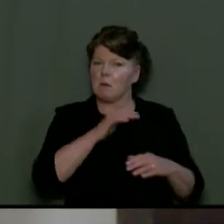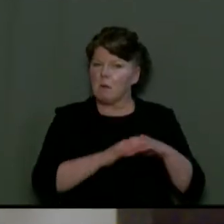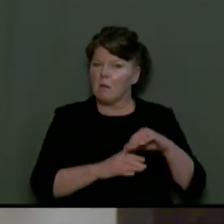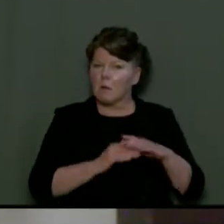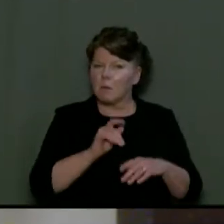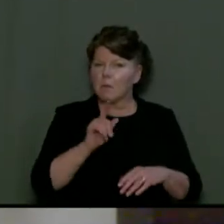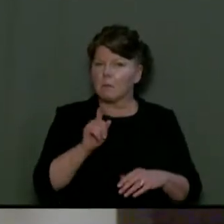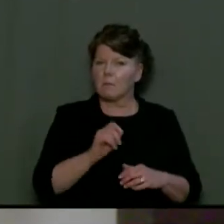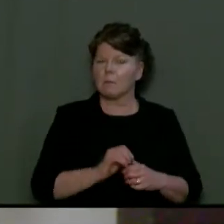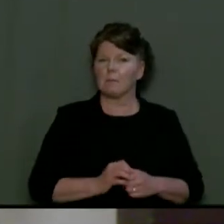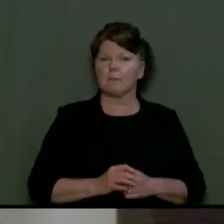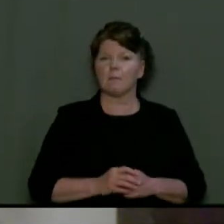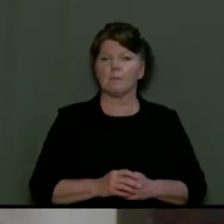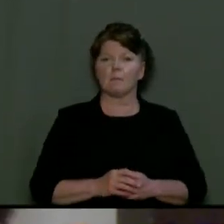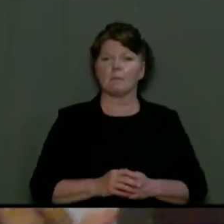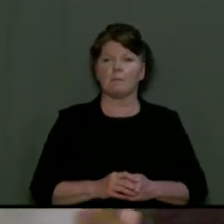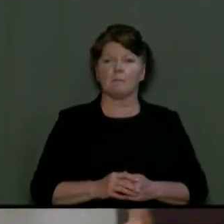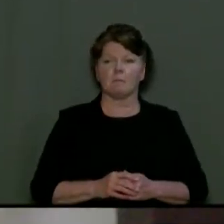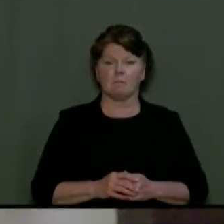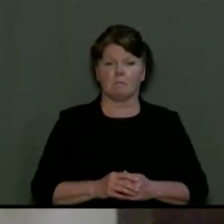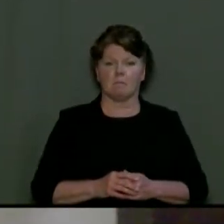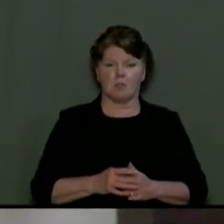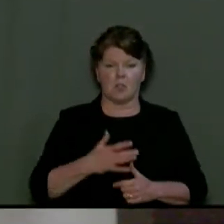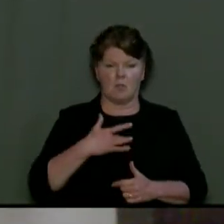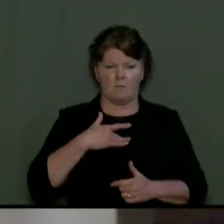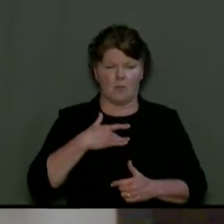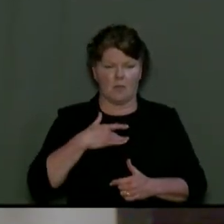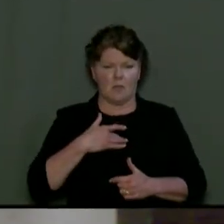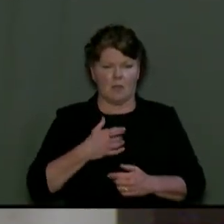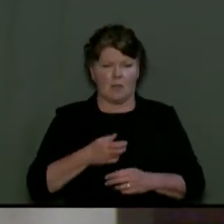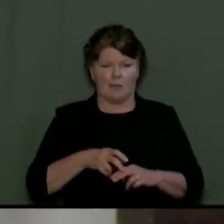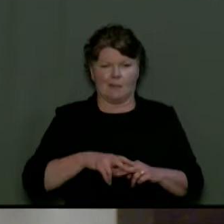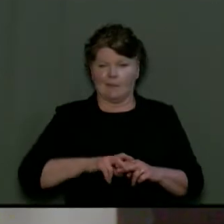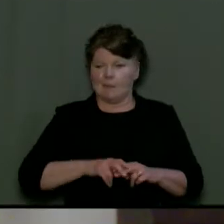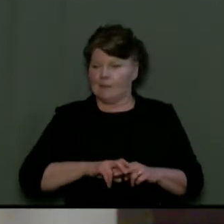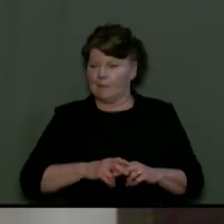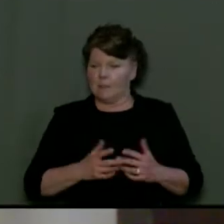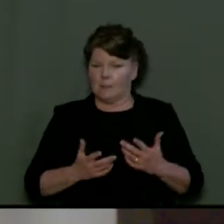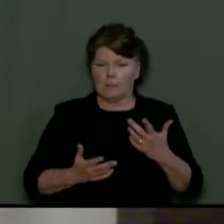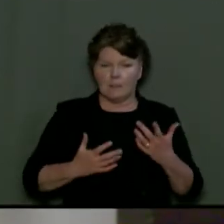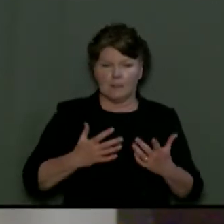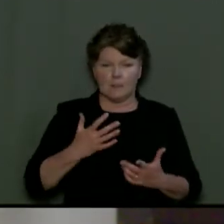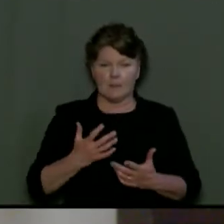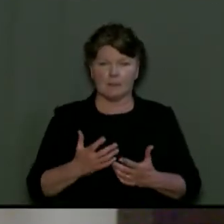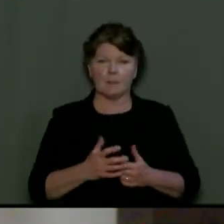uncomfortable? Do you squirm a bit in your chair when you hear that?